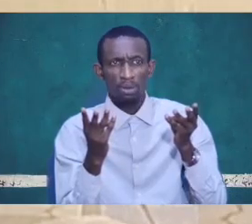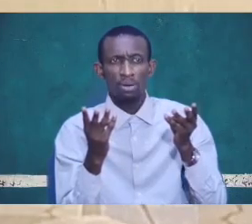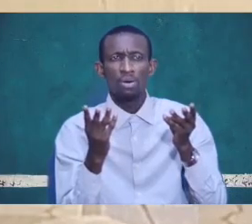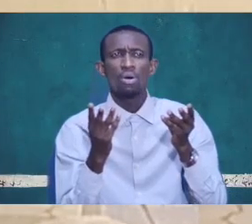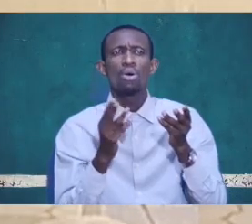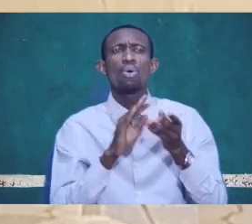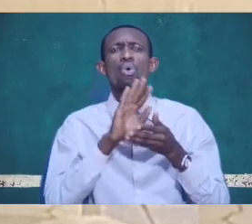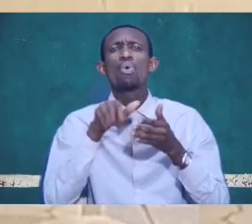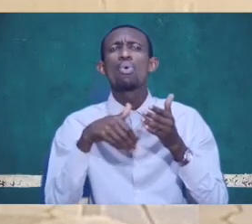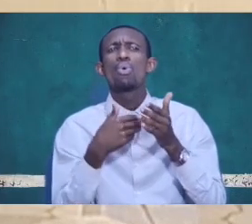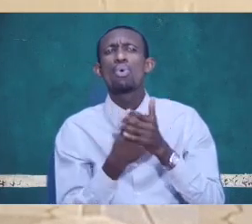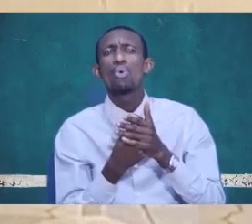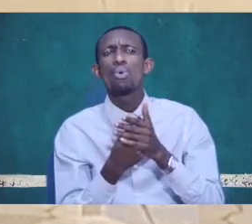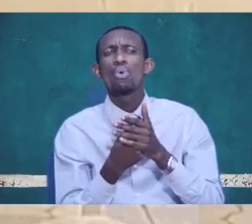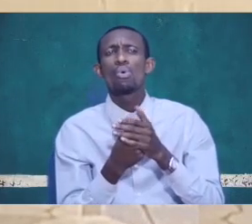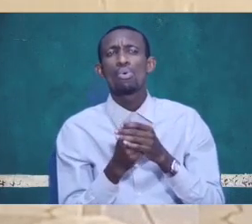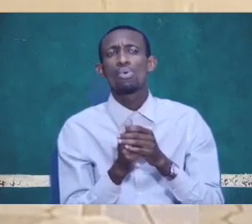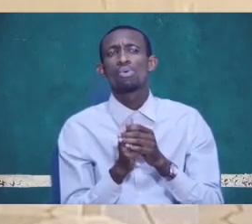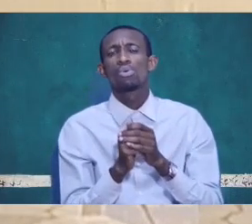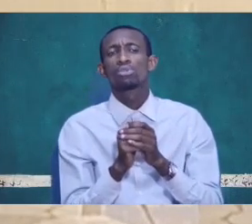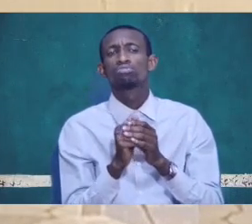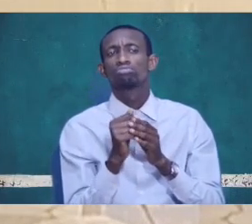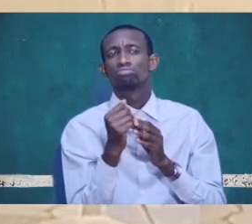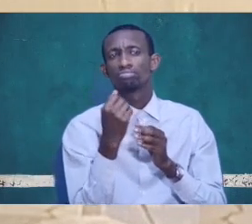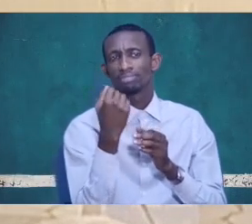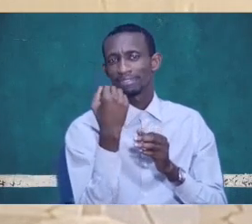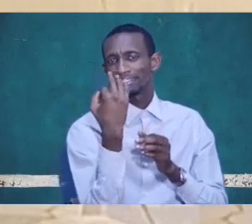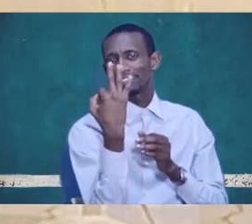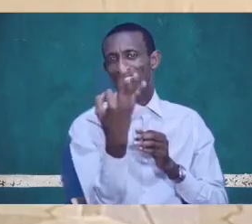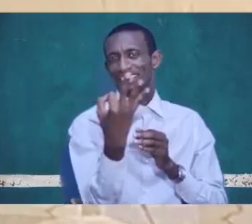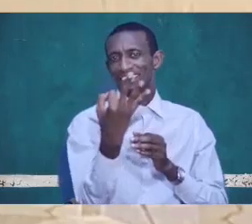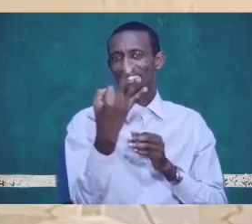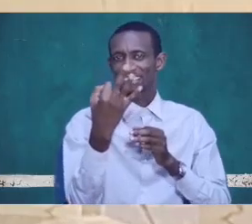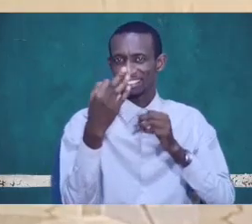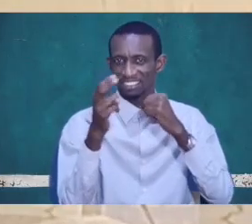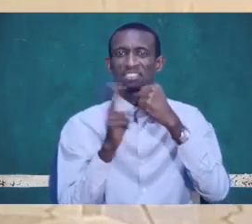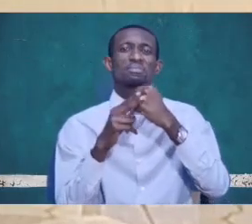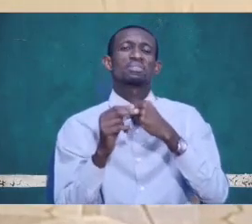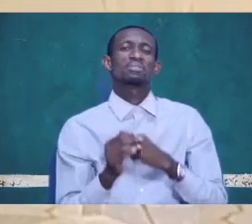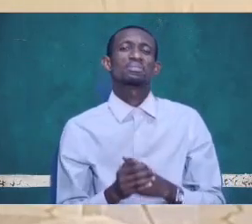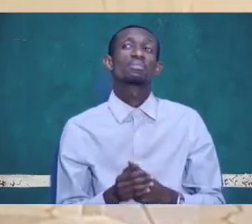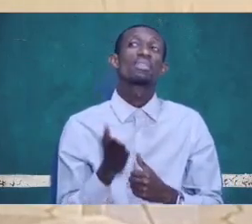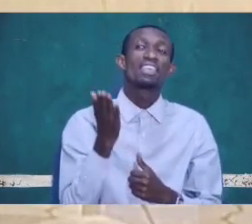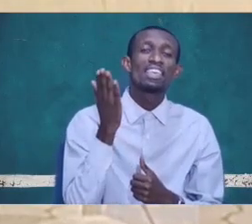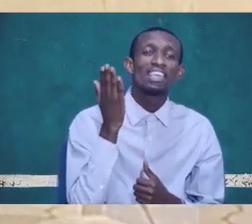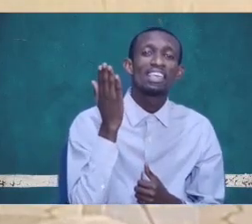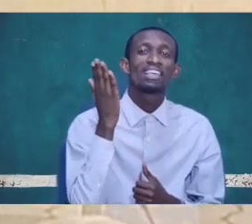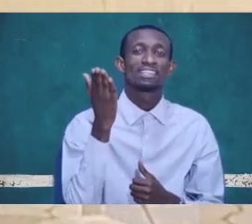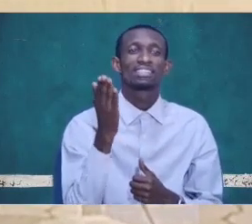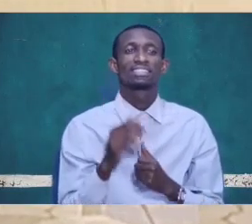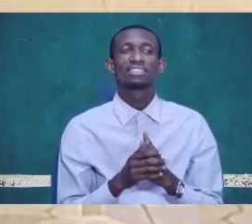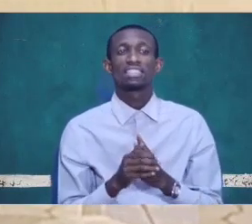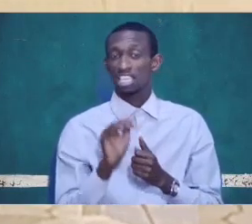all particles in the nucleus, and we have 37. So the